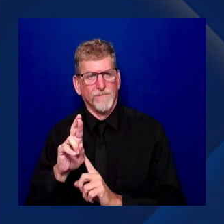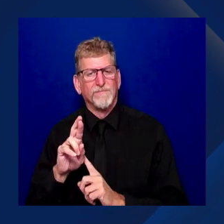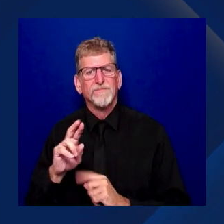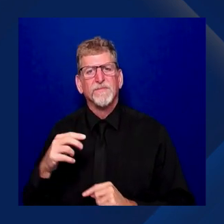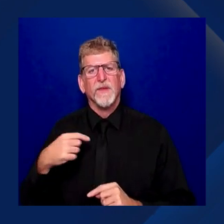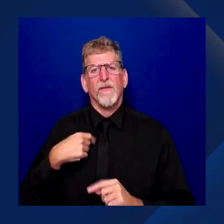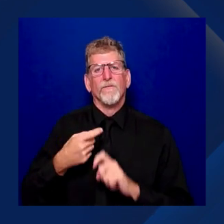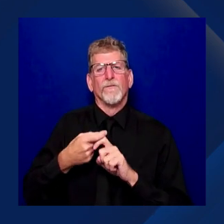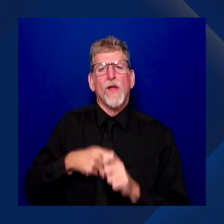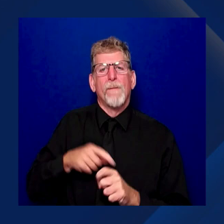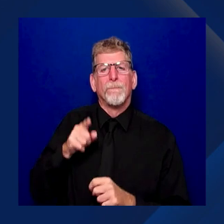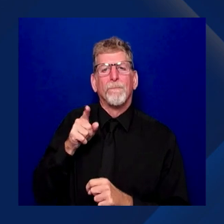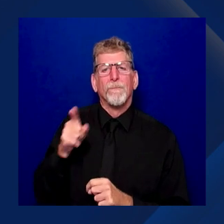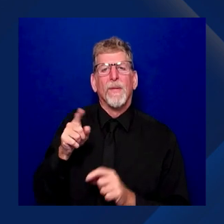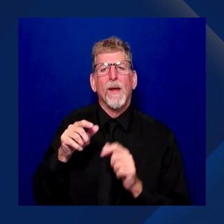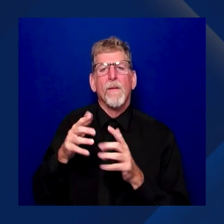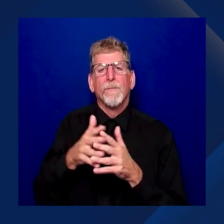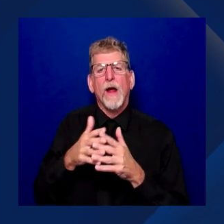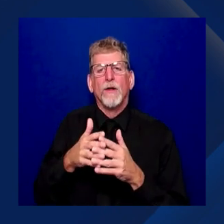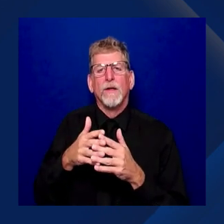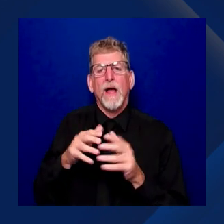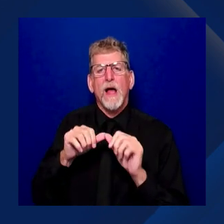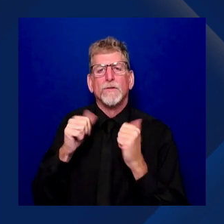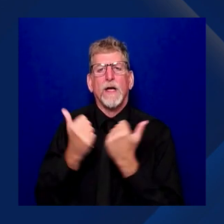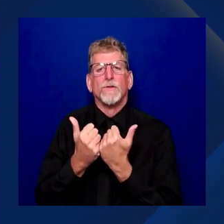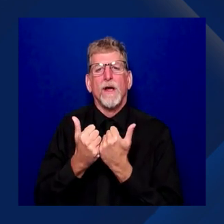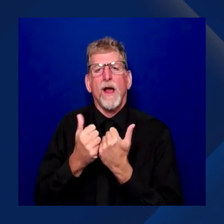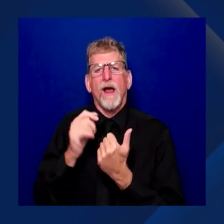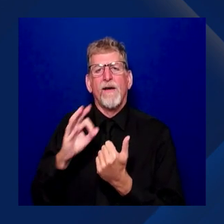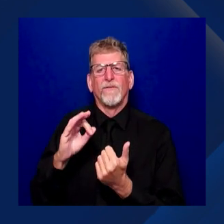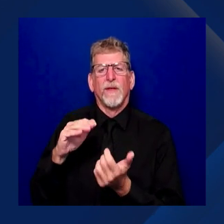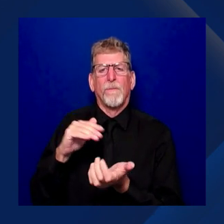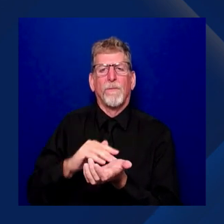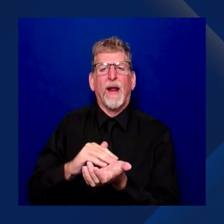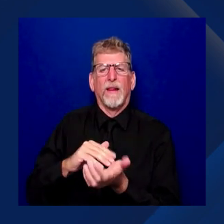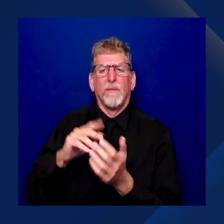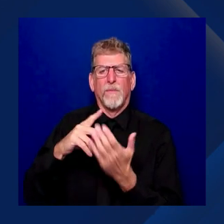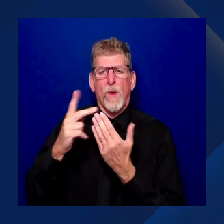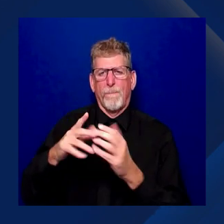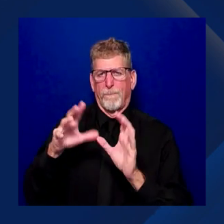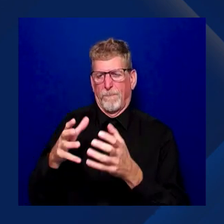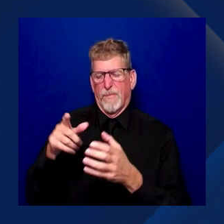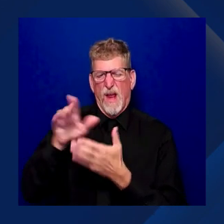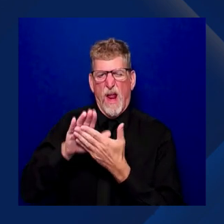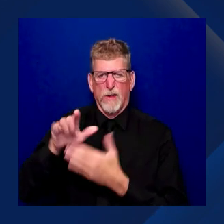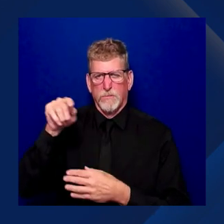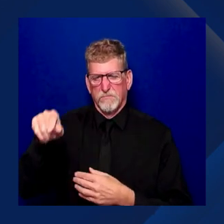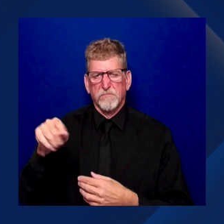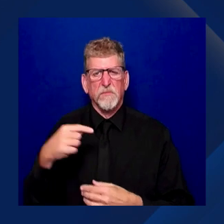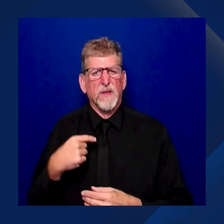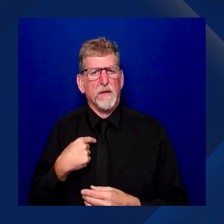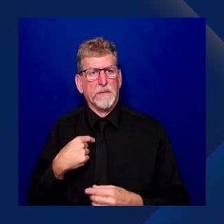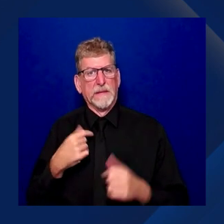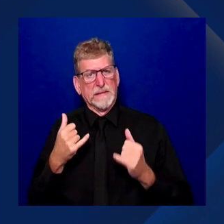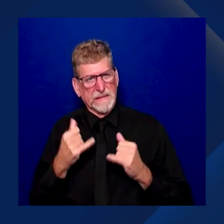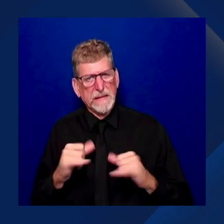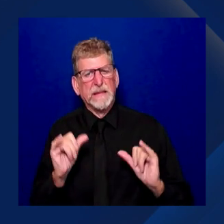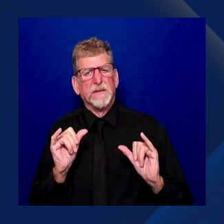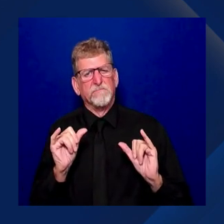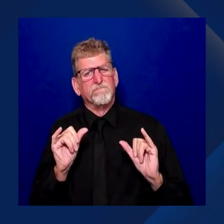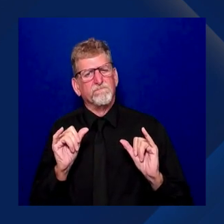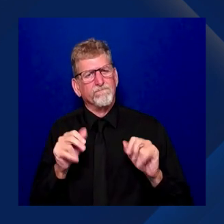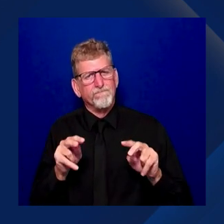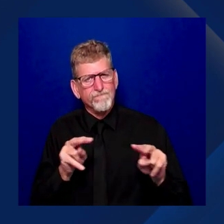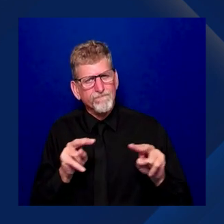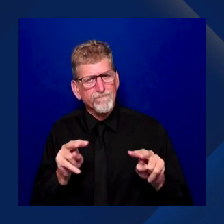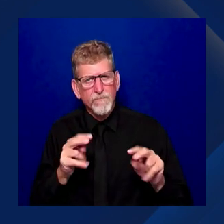physician, I still face some of the same fears and challenges that many mothers who look like me experience during their pregnancy and